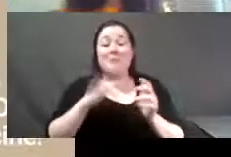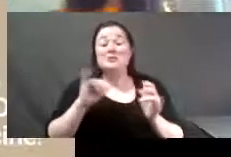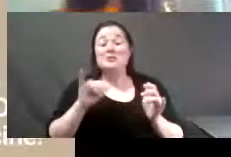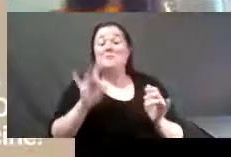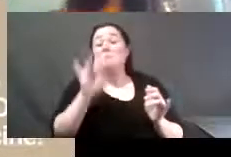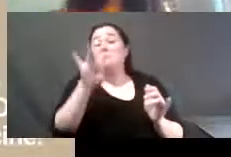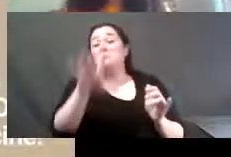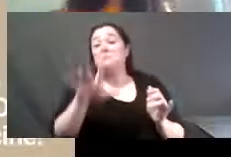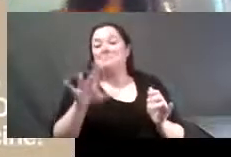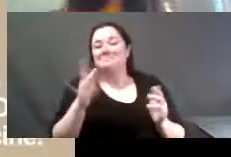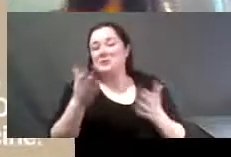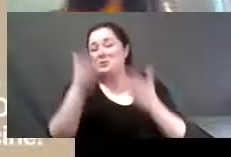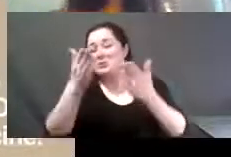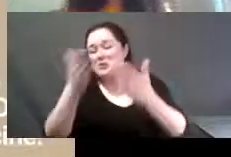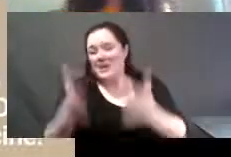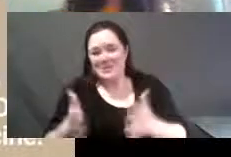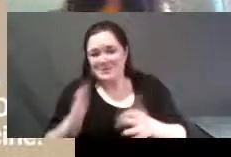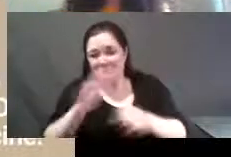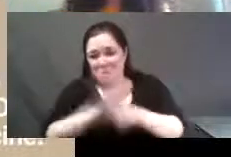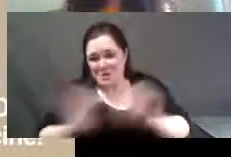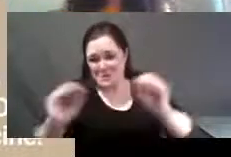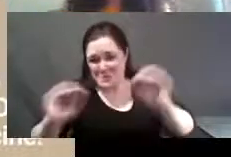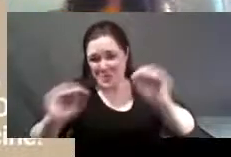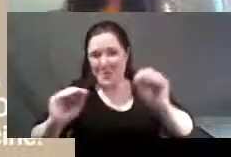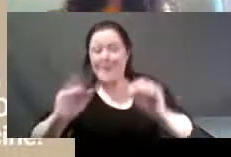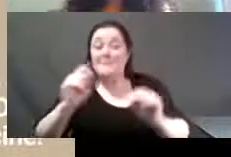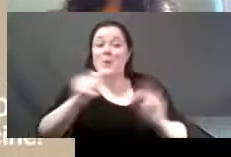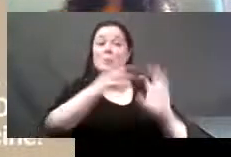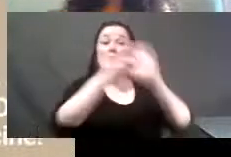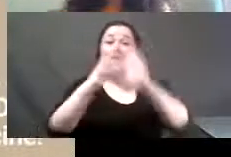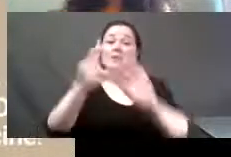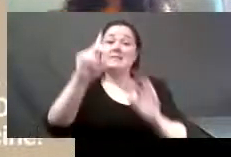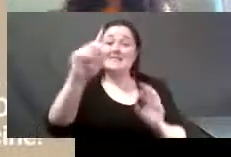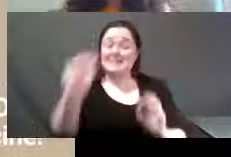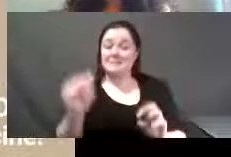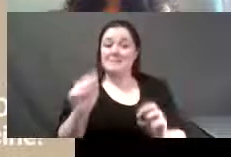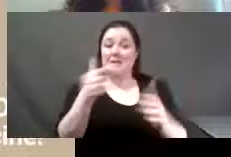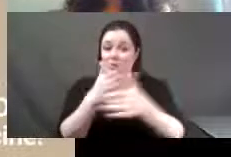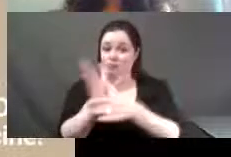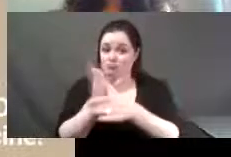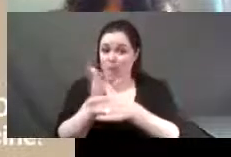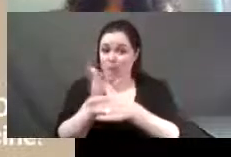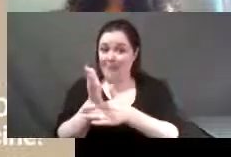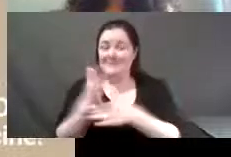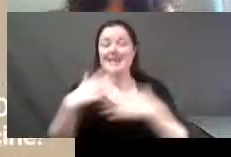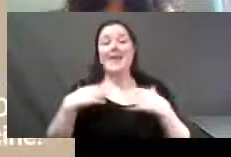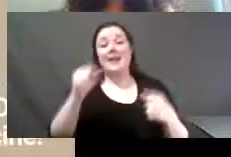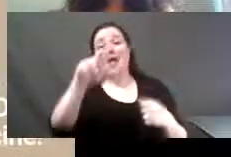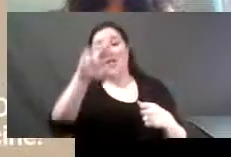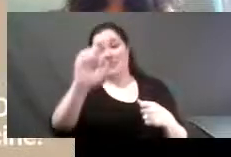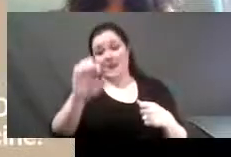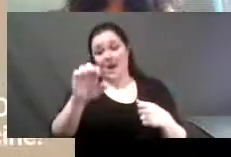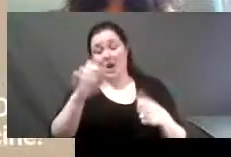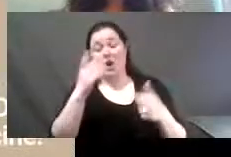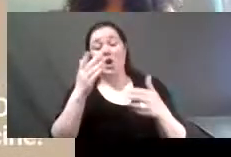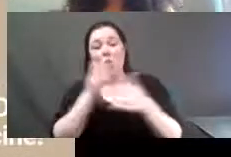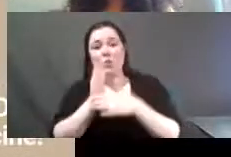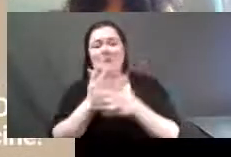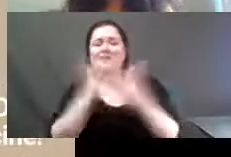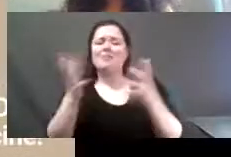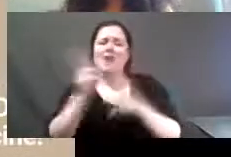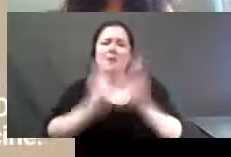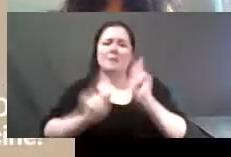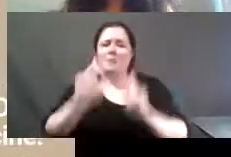But in regards to disability rights and healthcare rights, a lot of people with disabilities